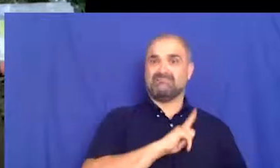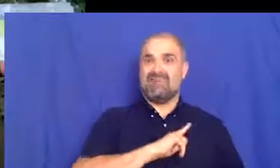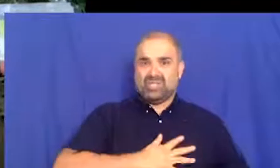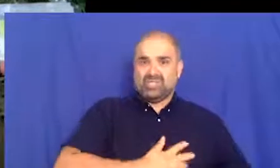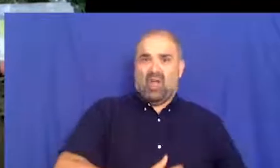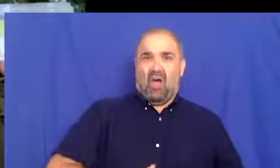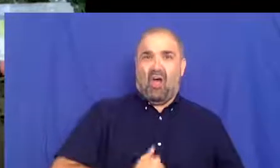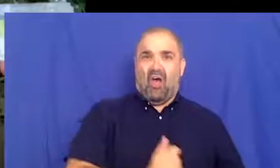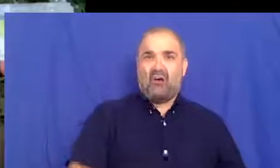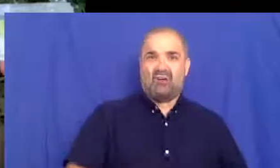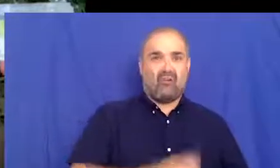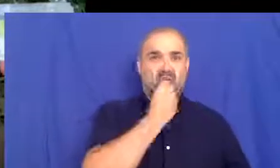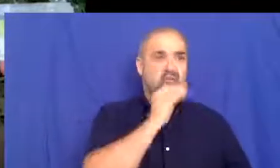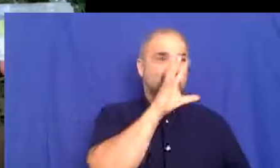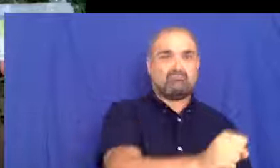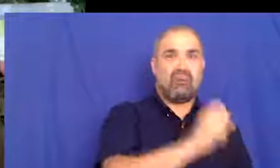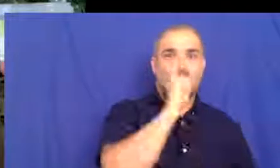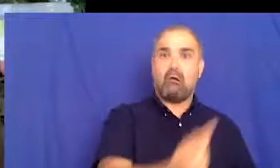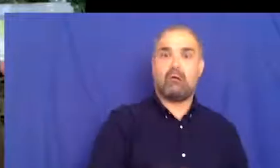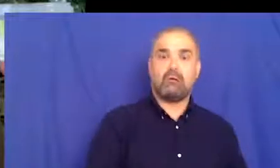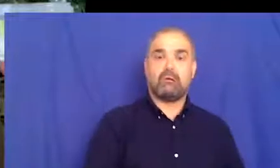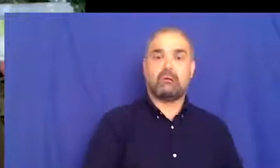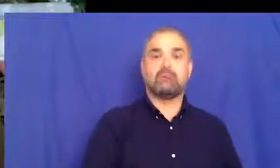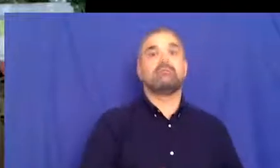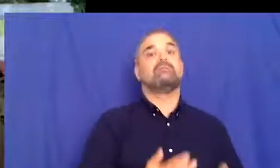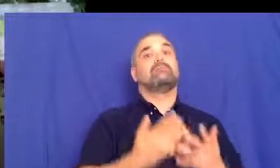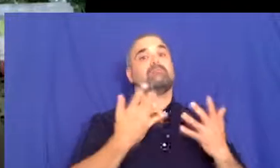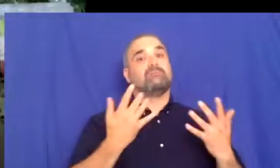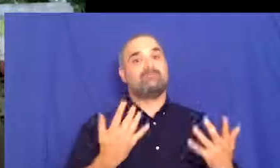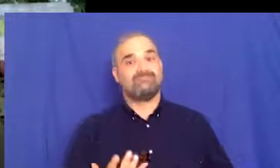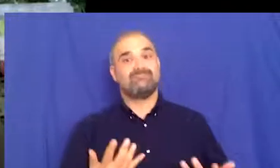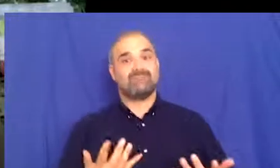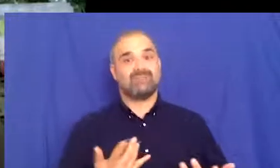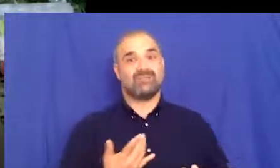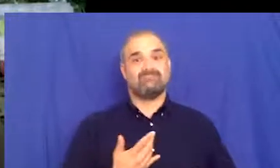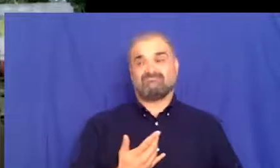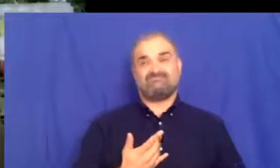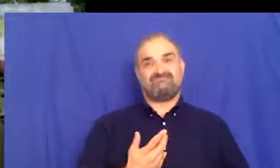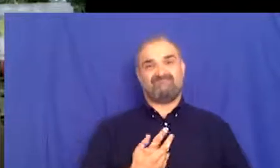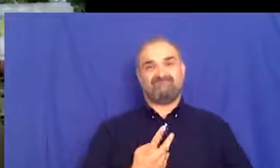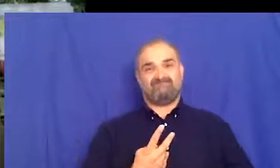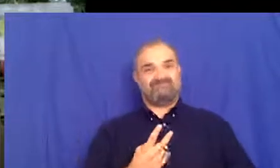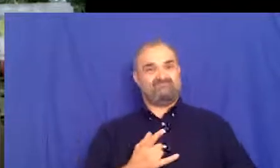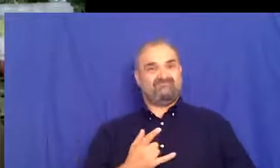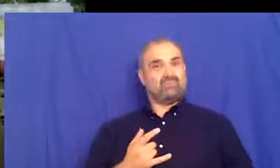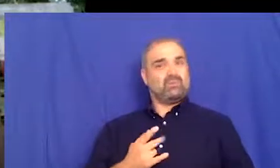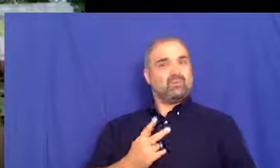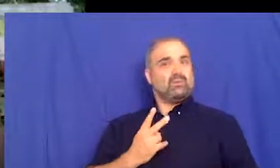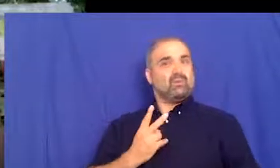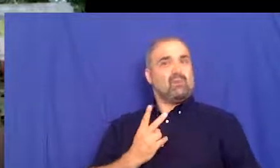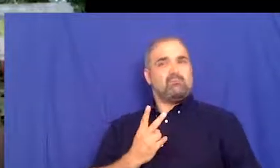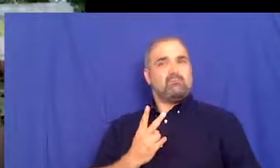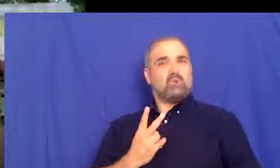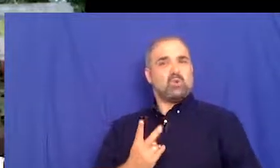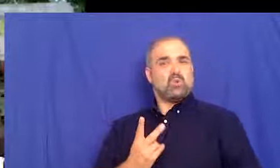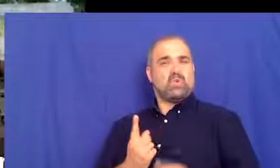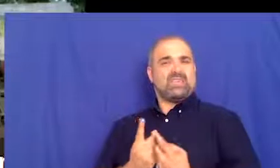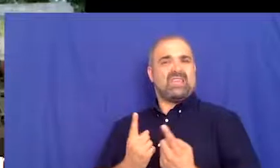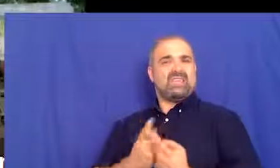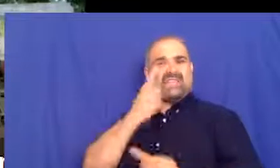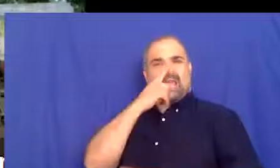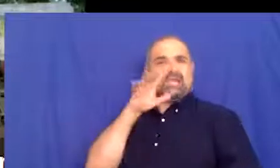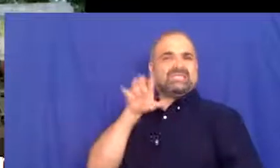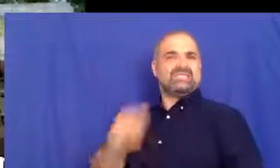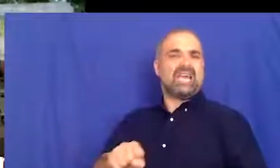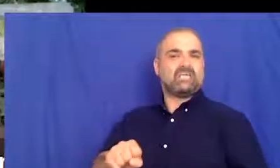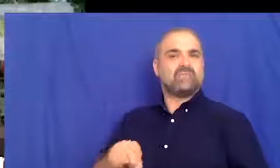because animals they hunt can smell and come in. So normally the only things that do tend to catch skunks in the wild would be birds of prey. Things they